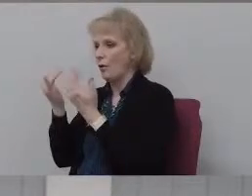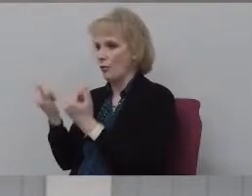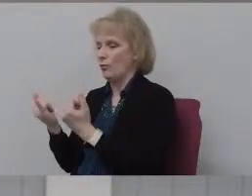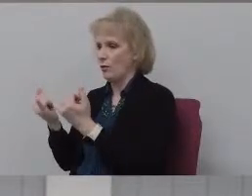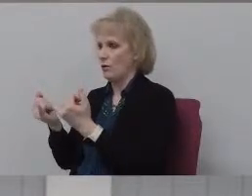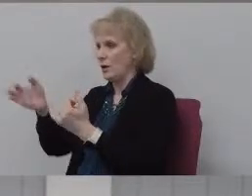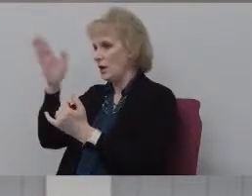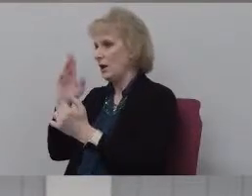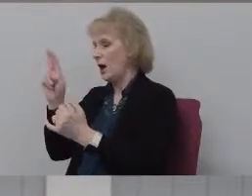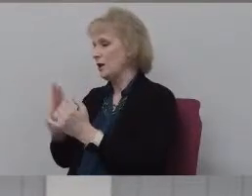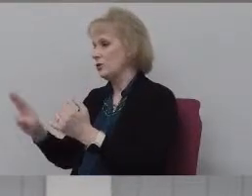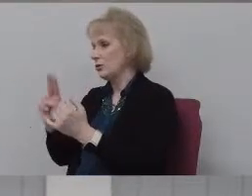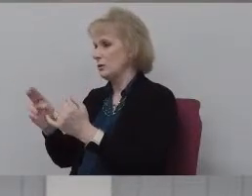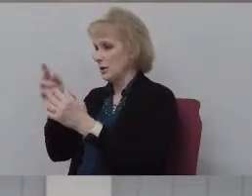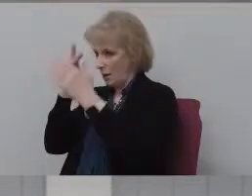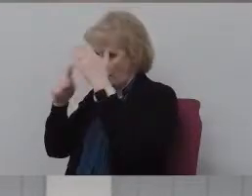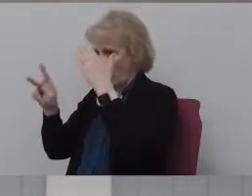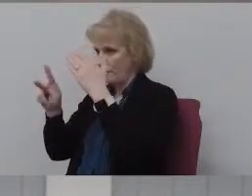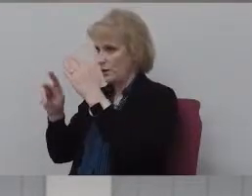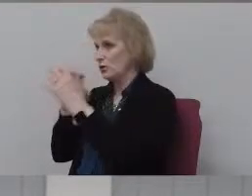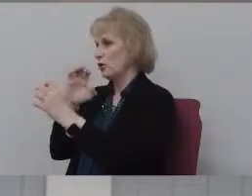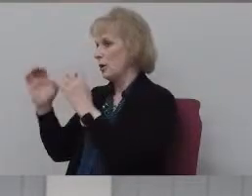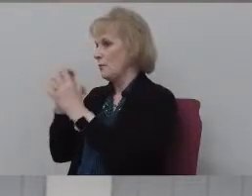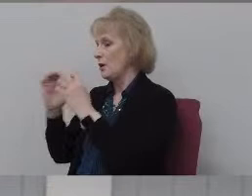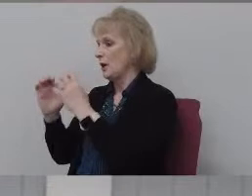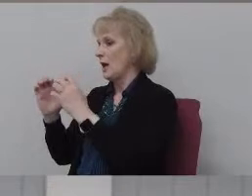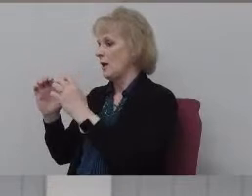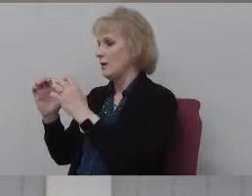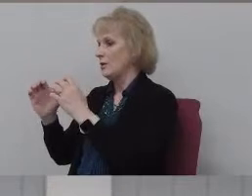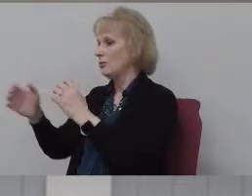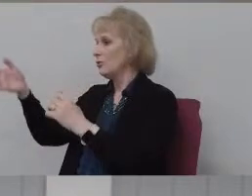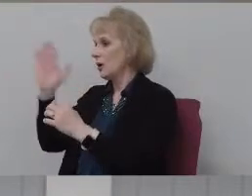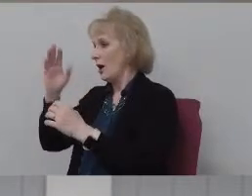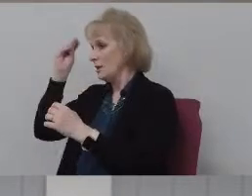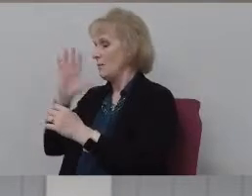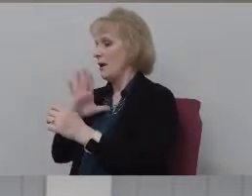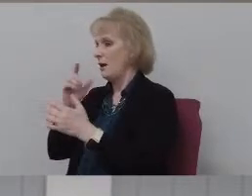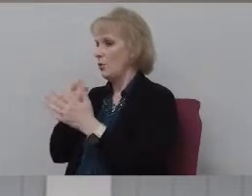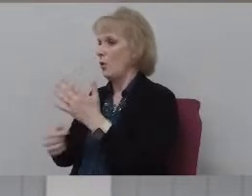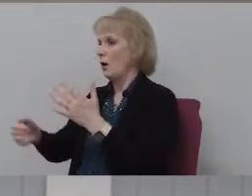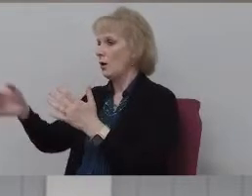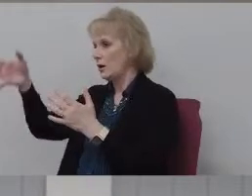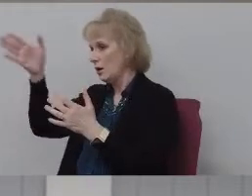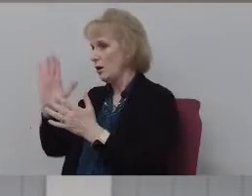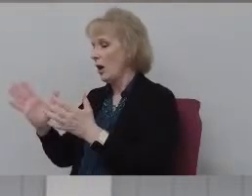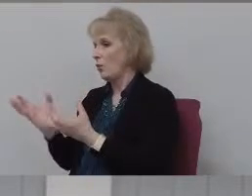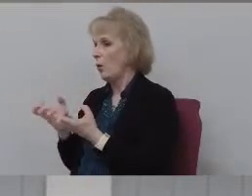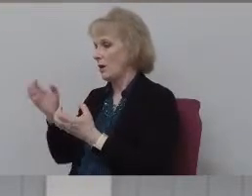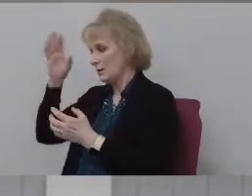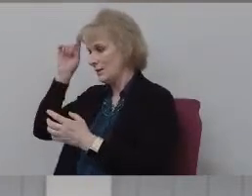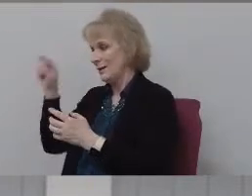prophet to communicate to God's man what God would have him to do.